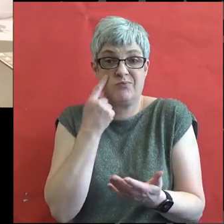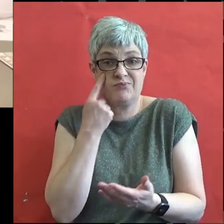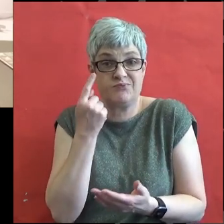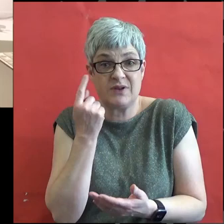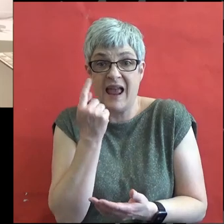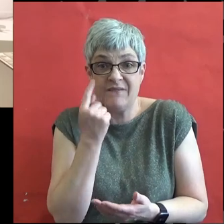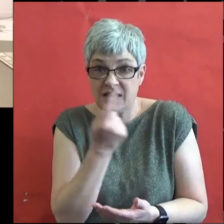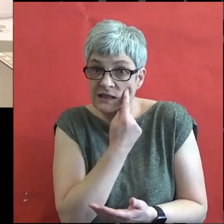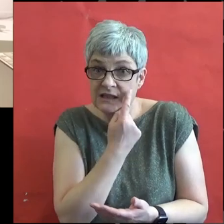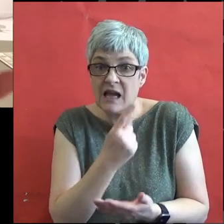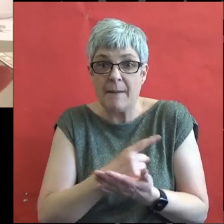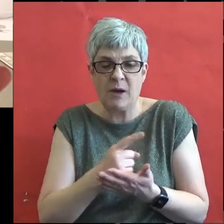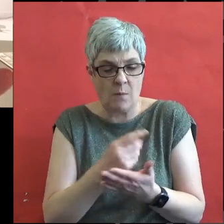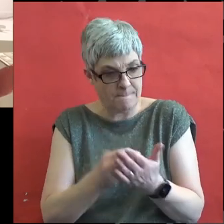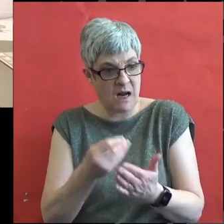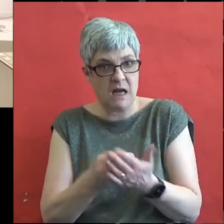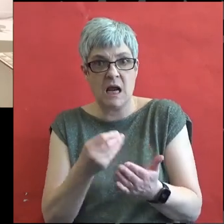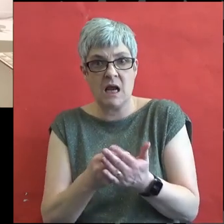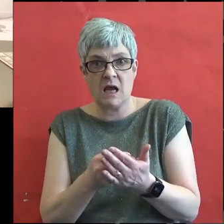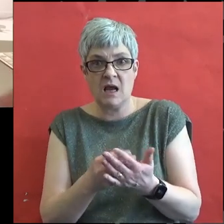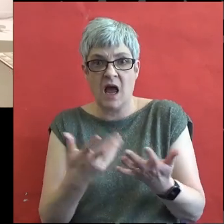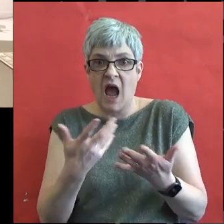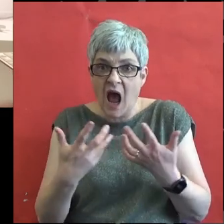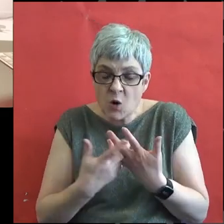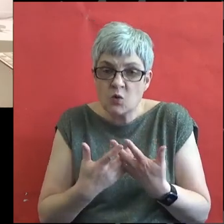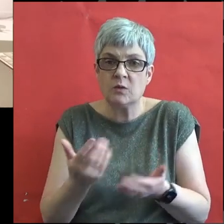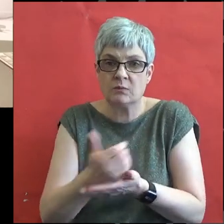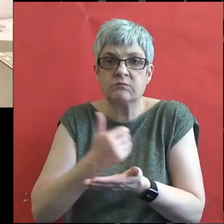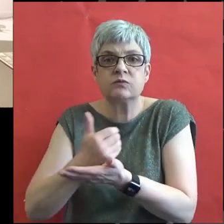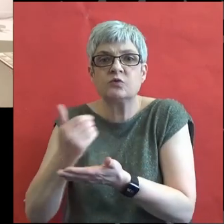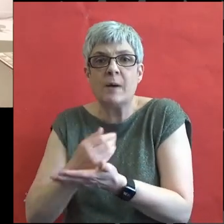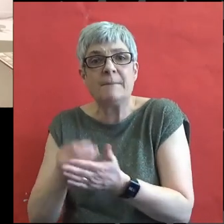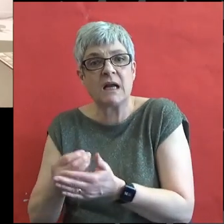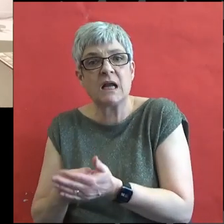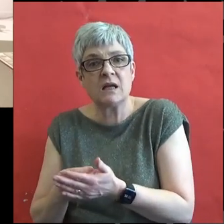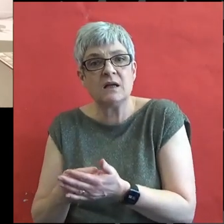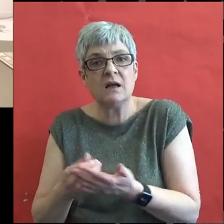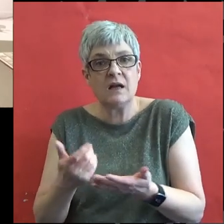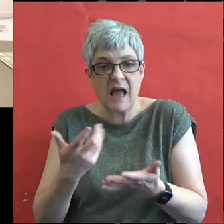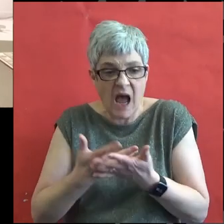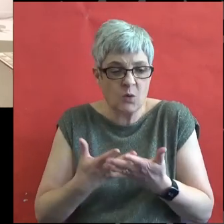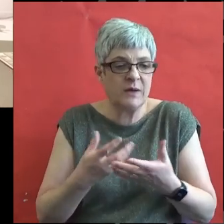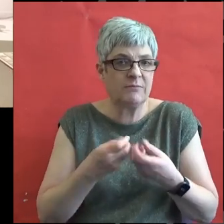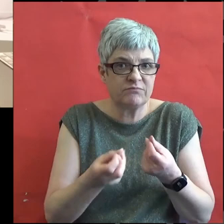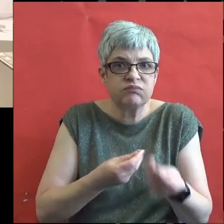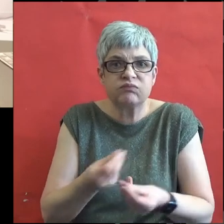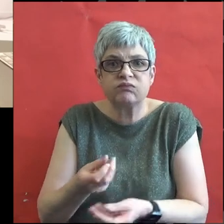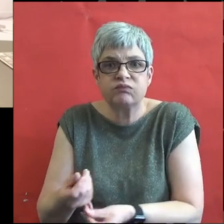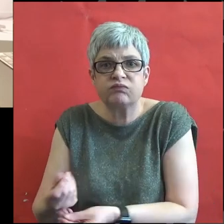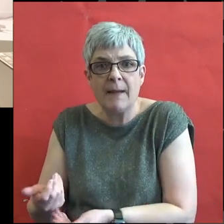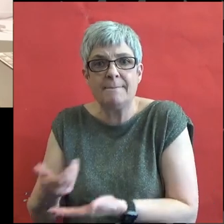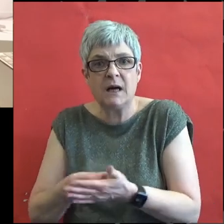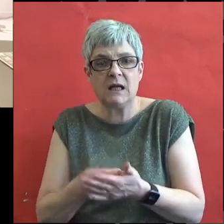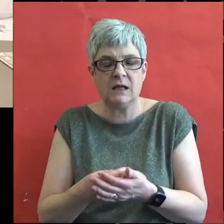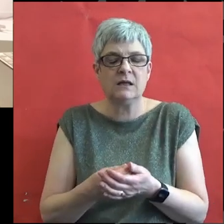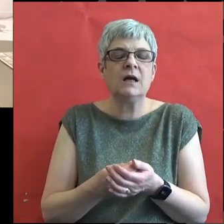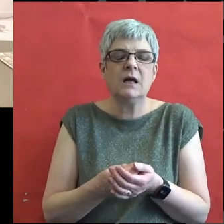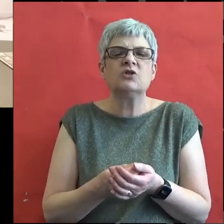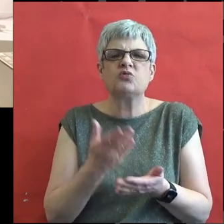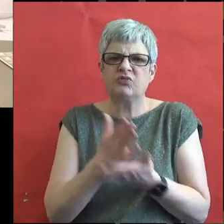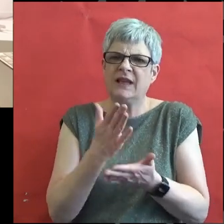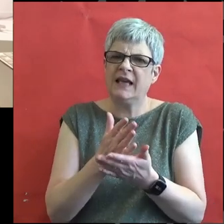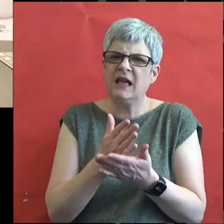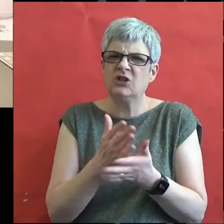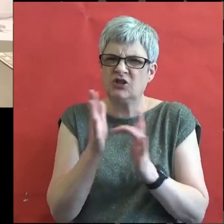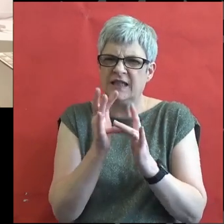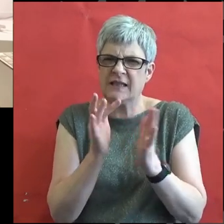And what Jesus is doing here is, as I said before, it's attacking the heart. He goes to the very core of what it takes to be